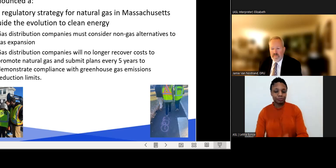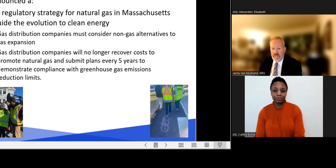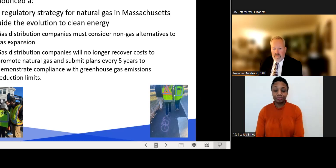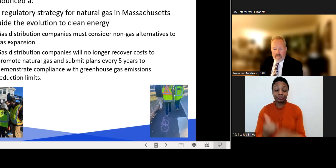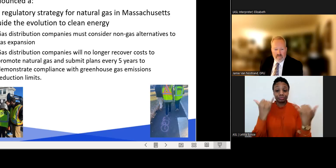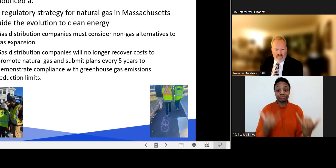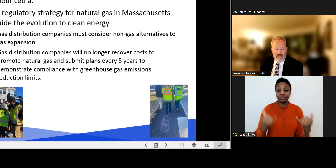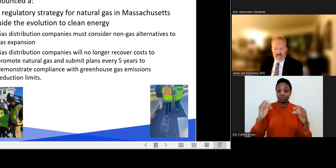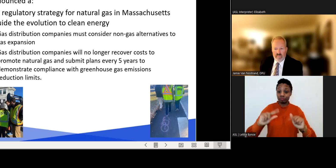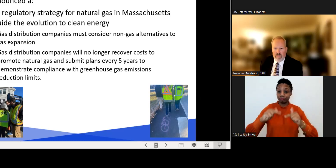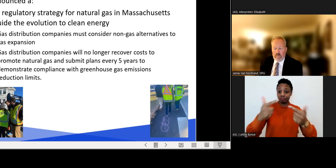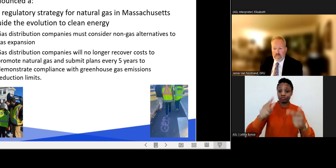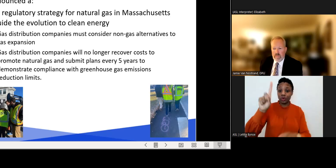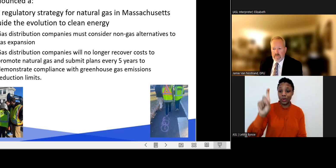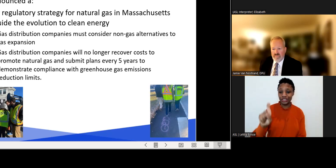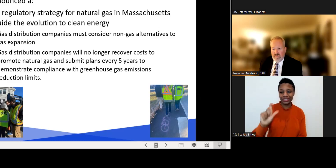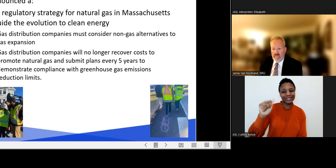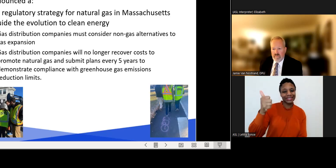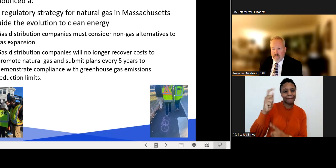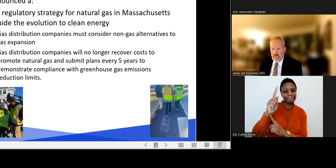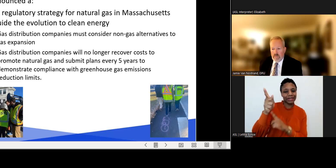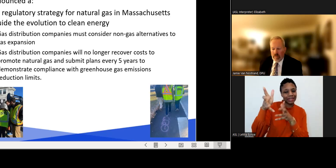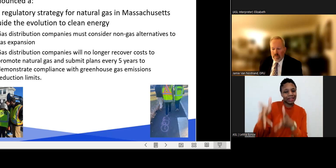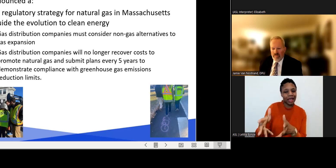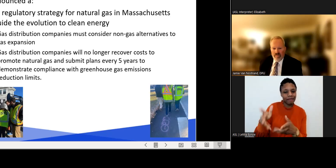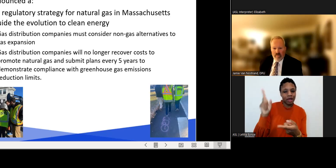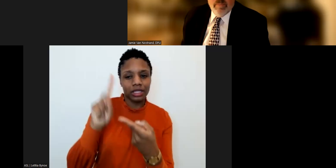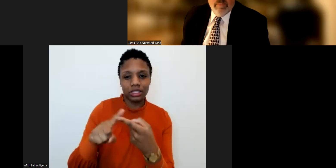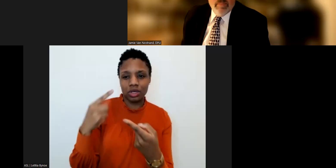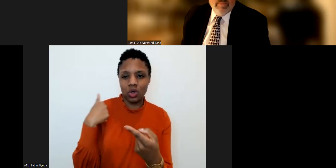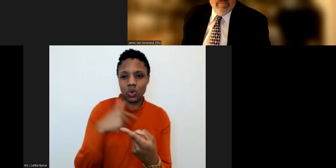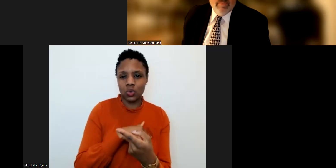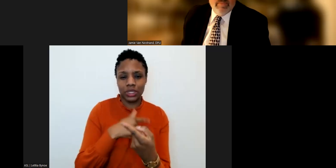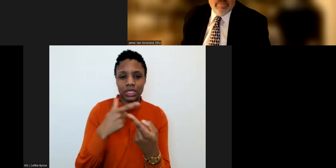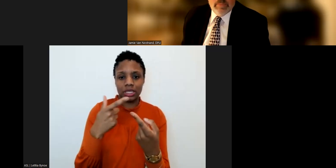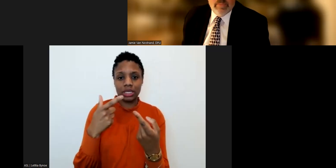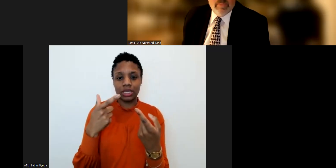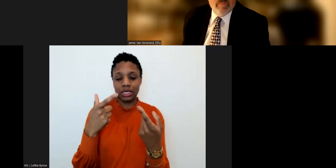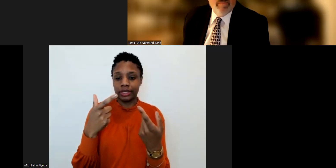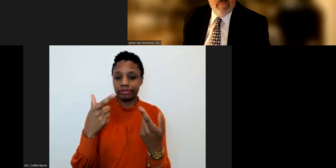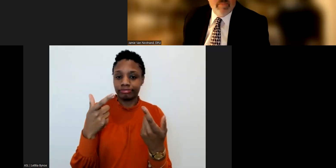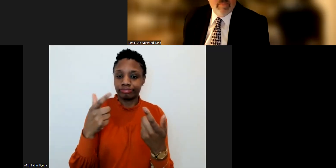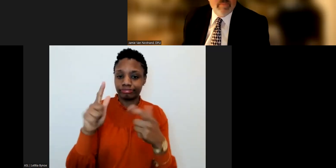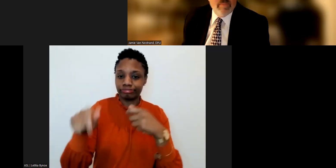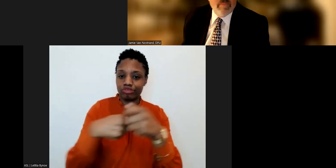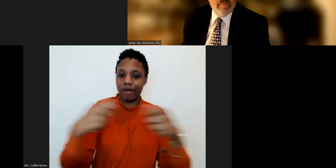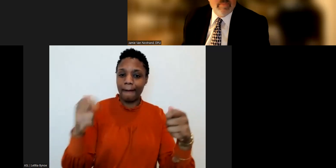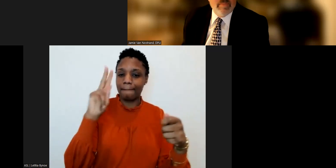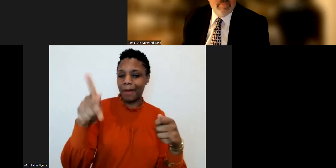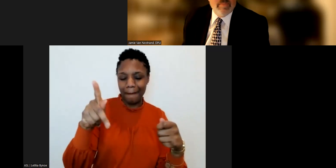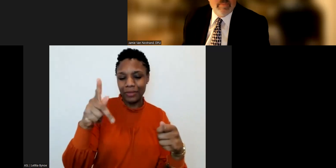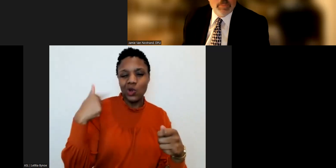for questions. We have about 10 minutes left until I believe, will lose our interpreters. We end